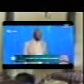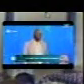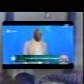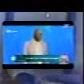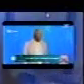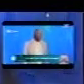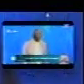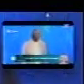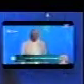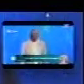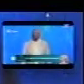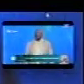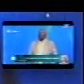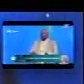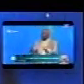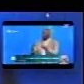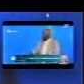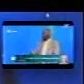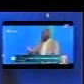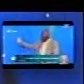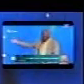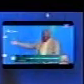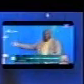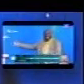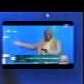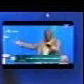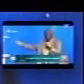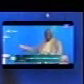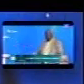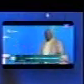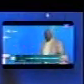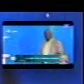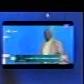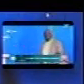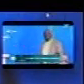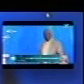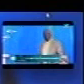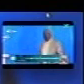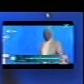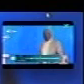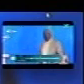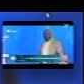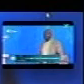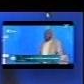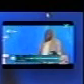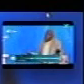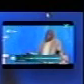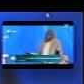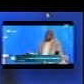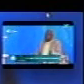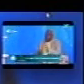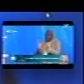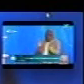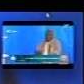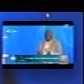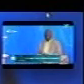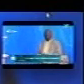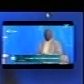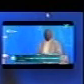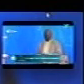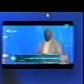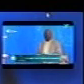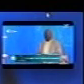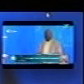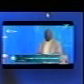religiously blind. He knows that he's been in this religion and in this path of